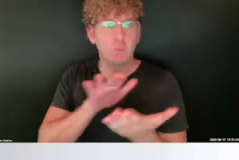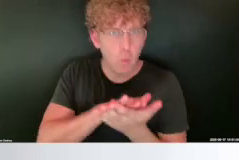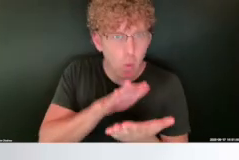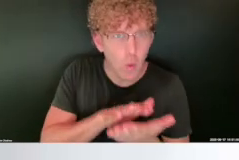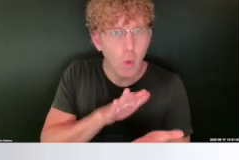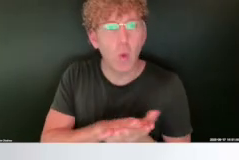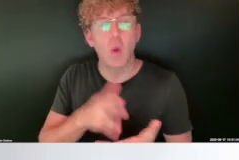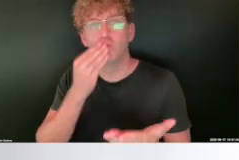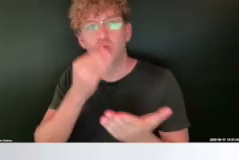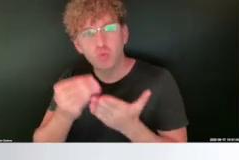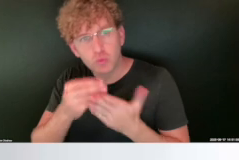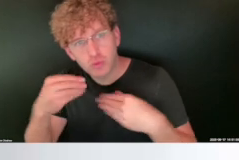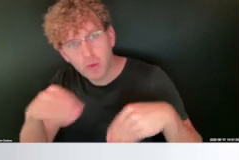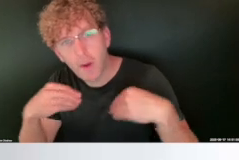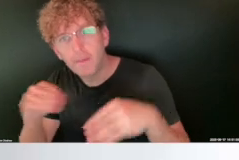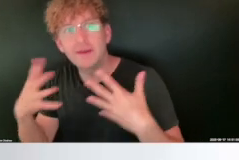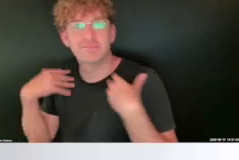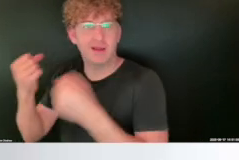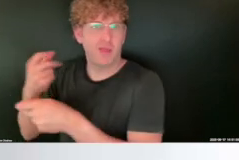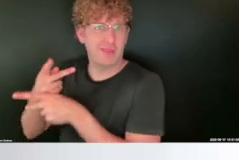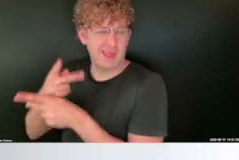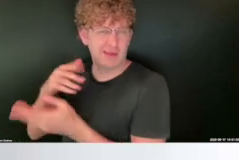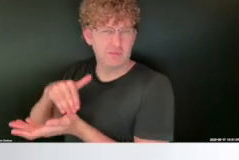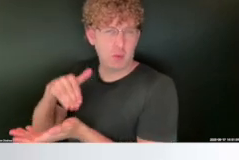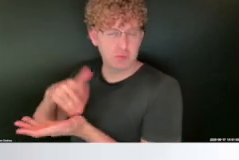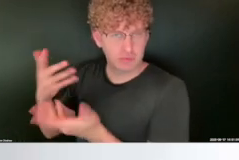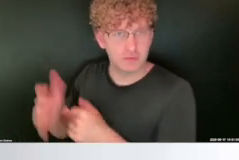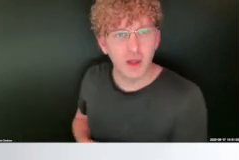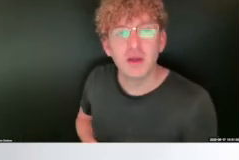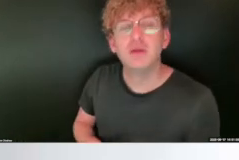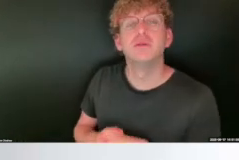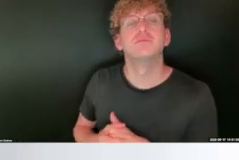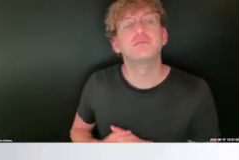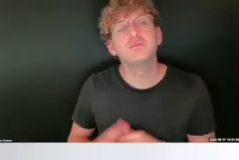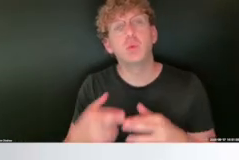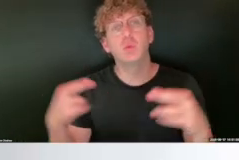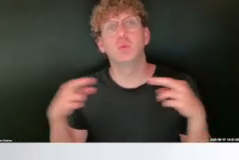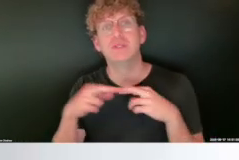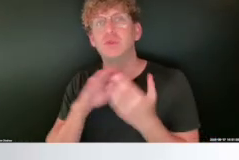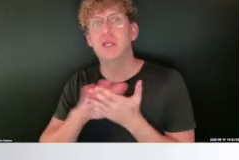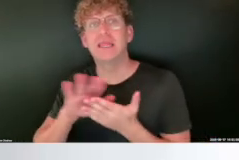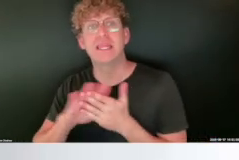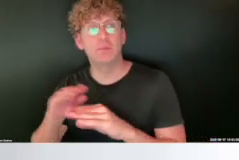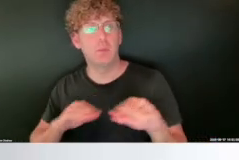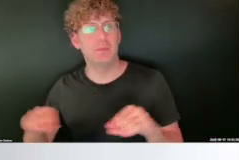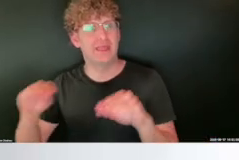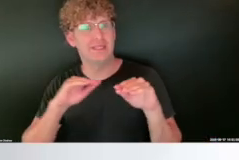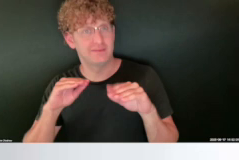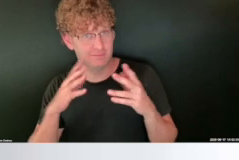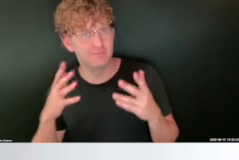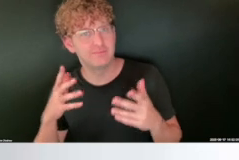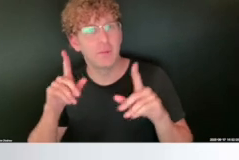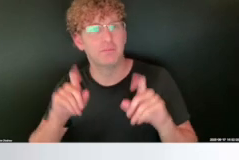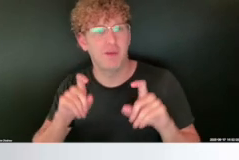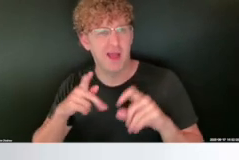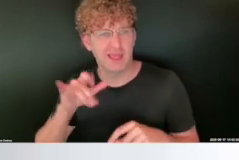69%. The regional Clean Mobility Pilots programs transitioned to the statewide Clean Mobility Options Voucher Pilot Program,